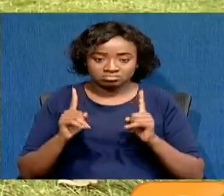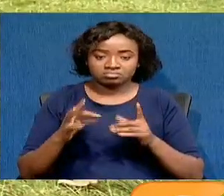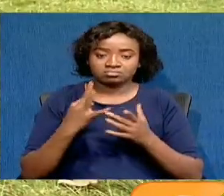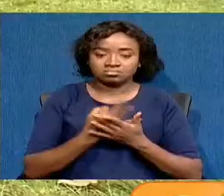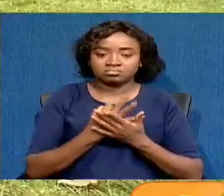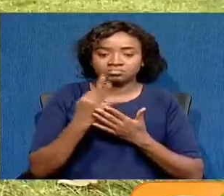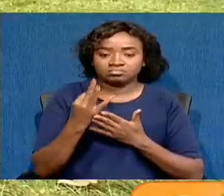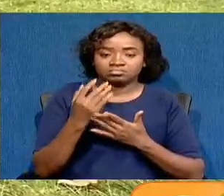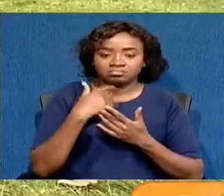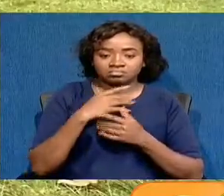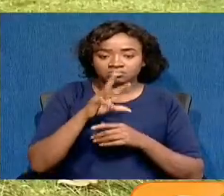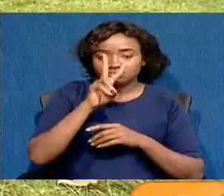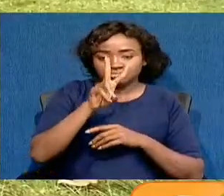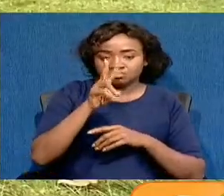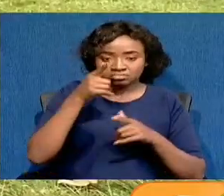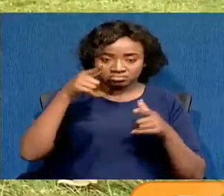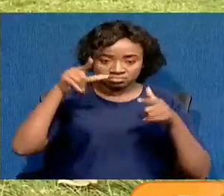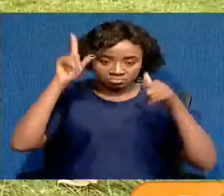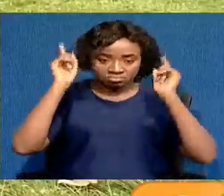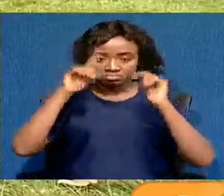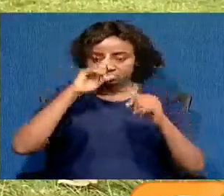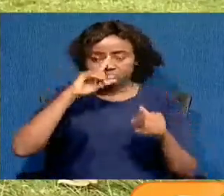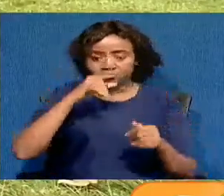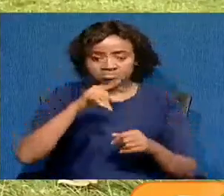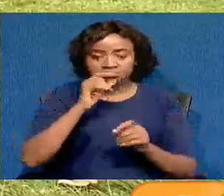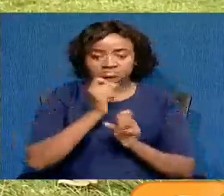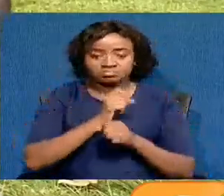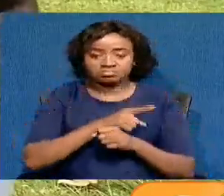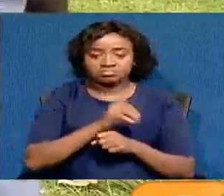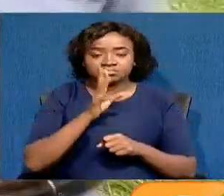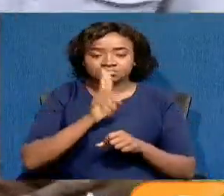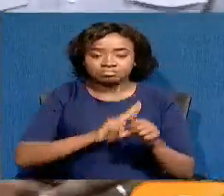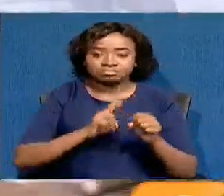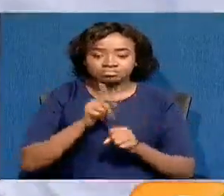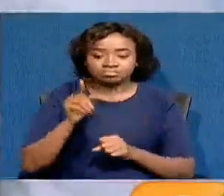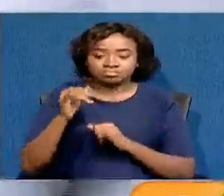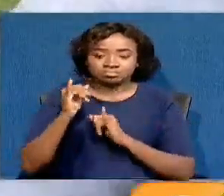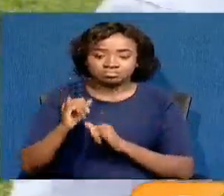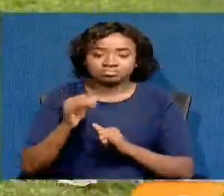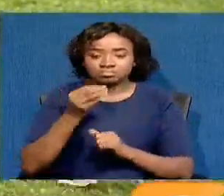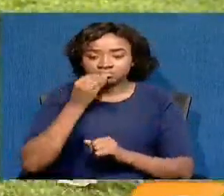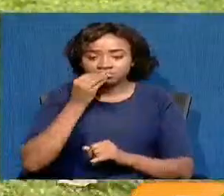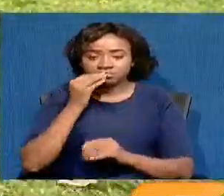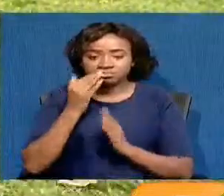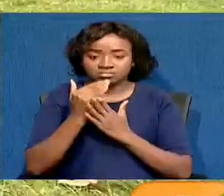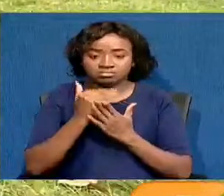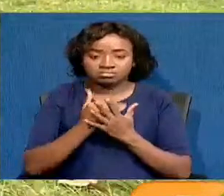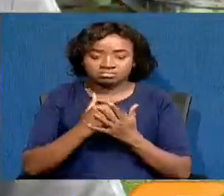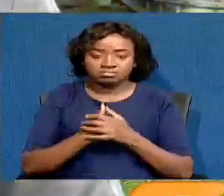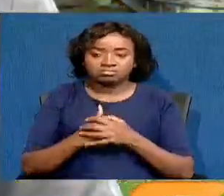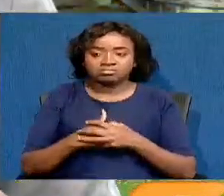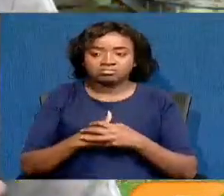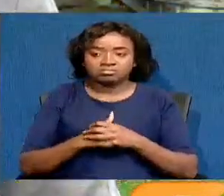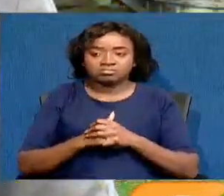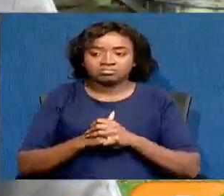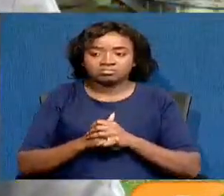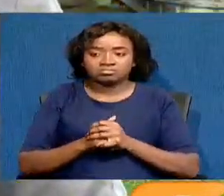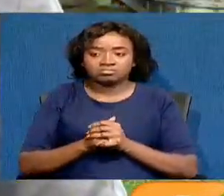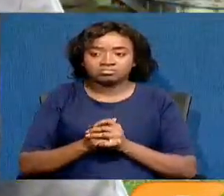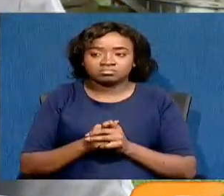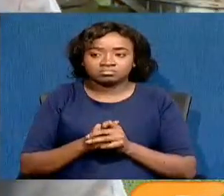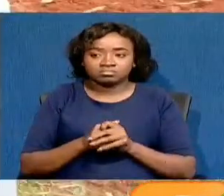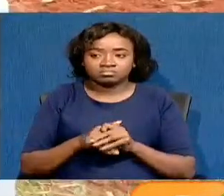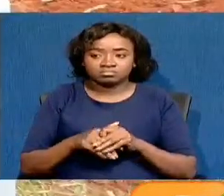with just two cows convinced Anthony to apply the new feeding method to his entire herd. And after some